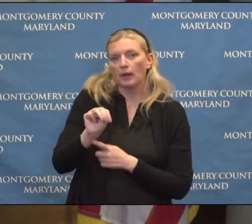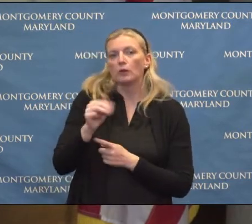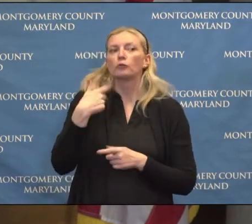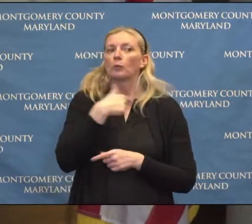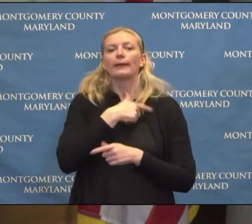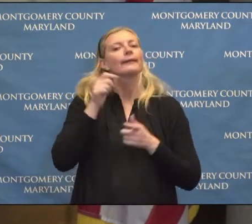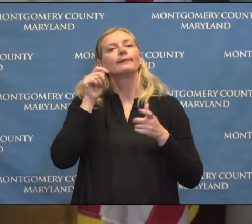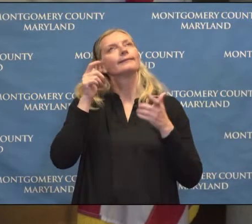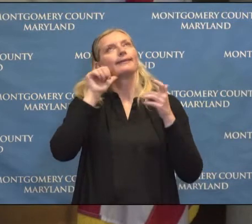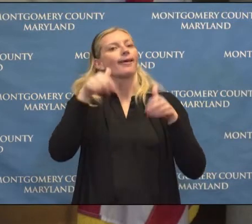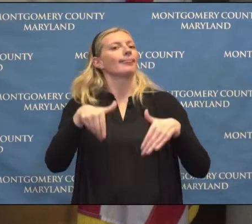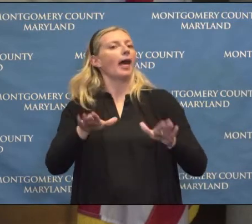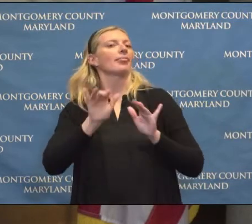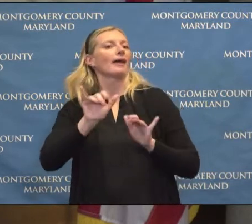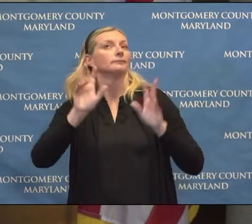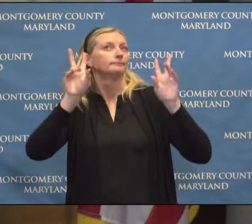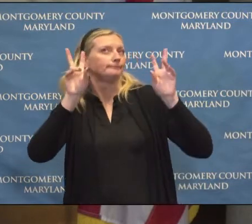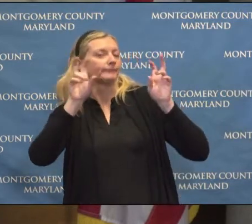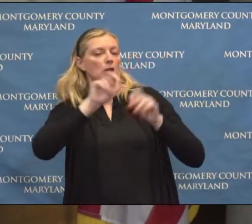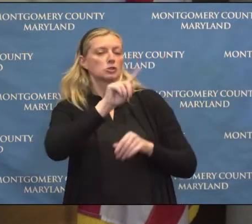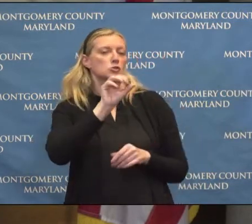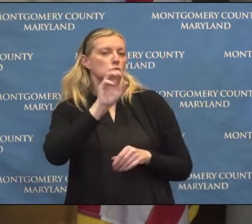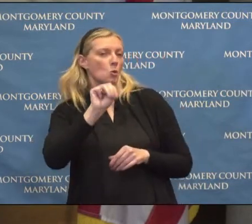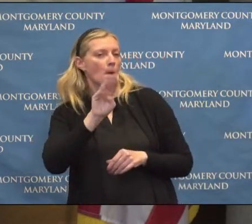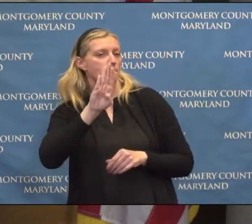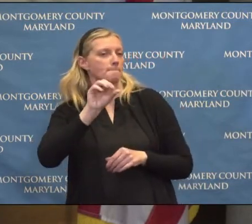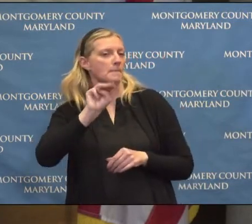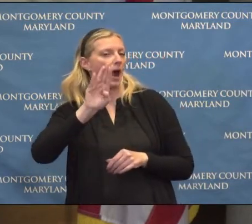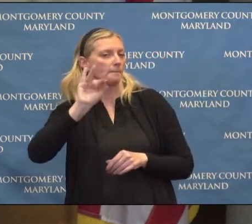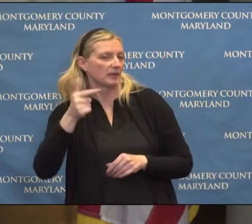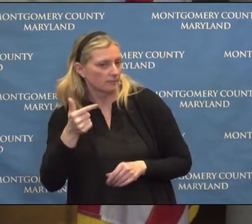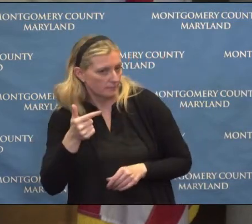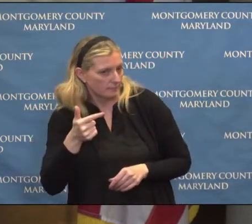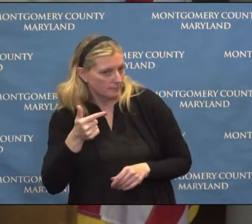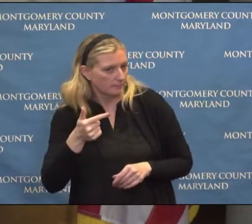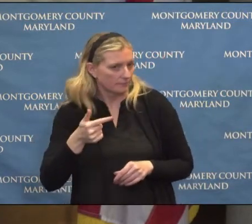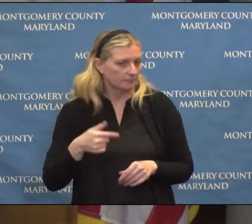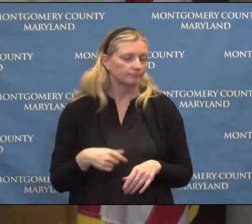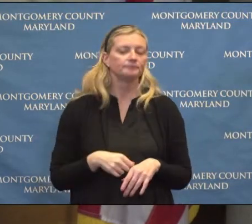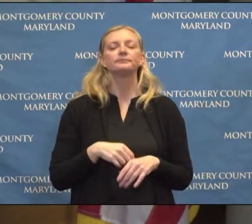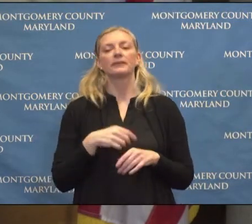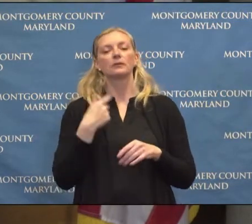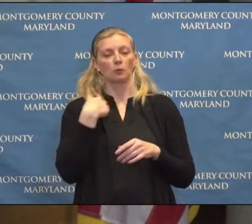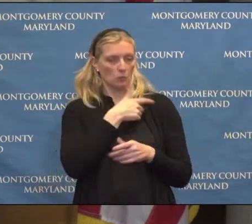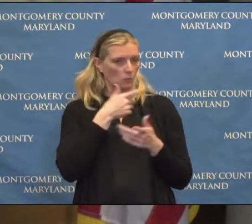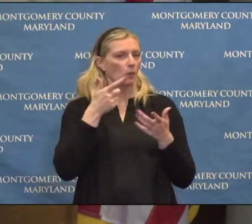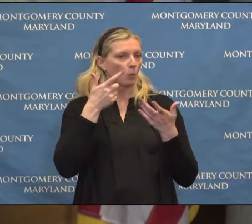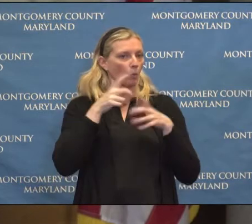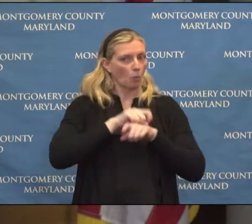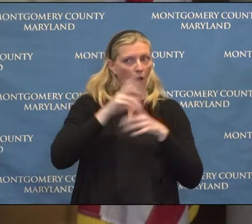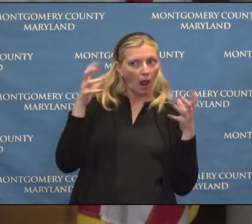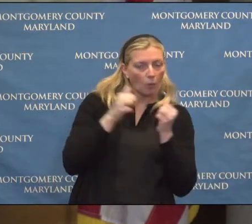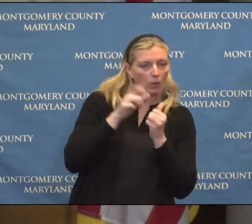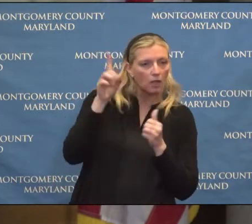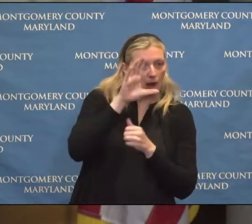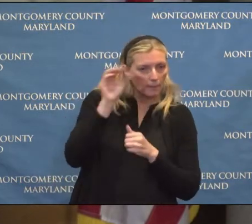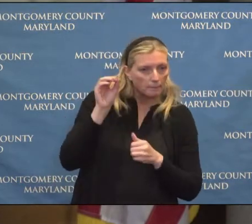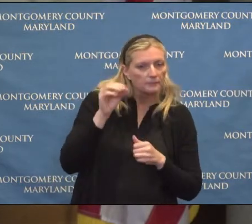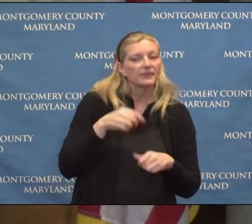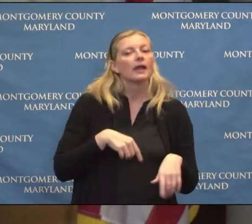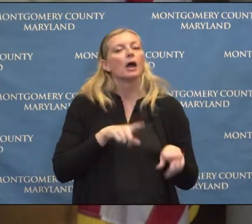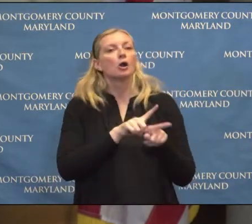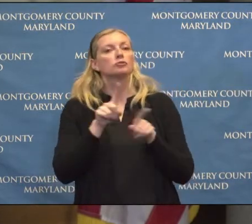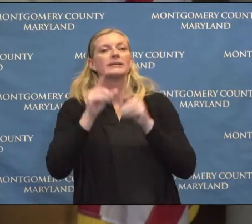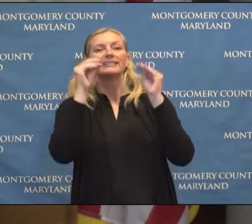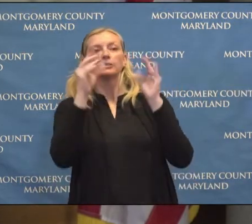closely. And we've also been able to put in some features working with the company that teachers have a default